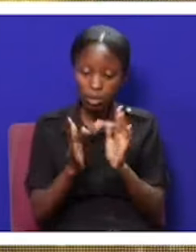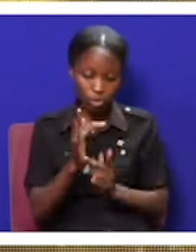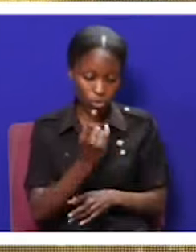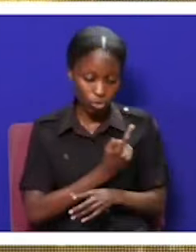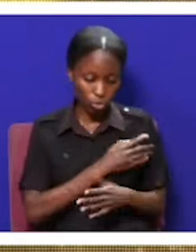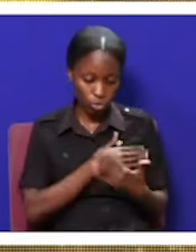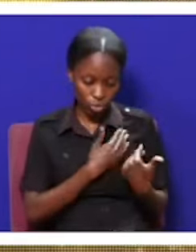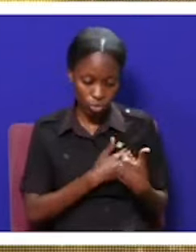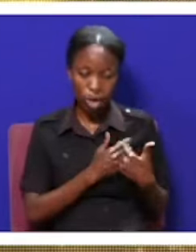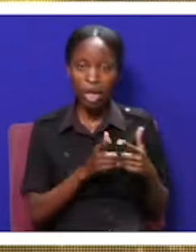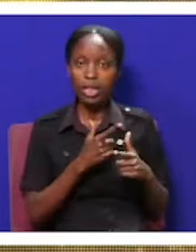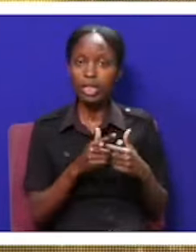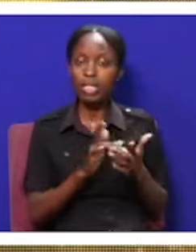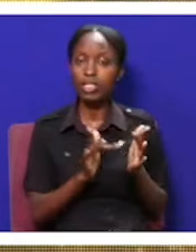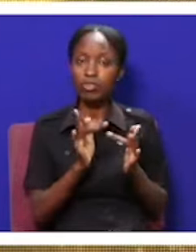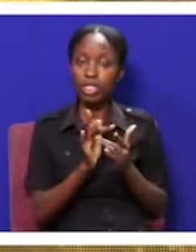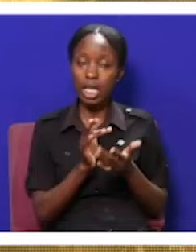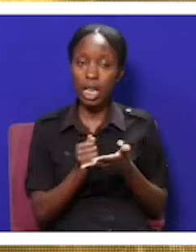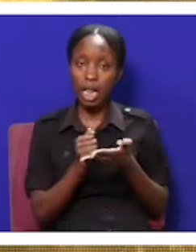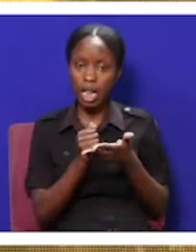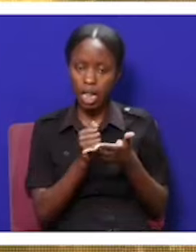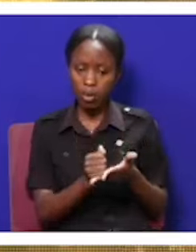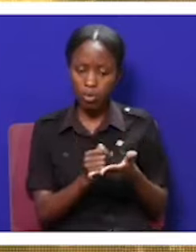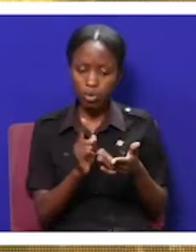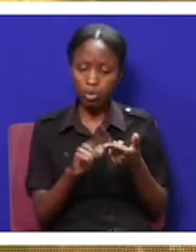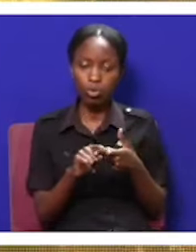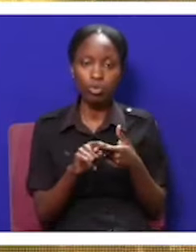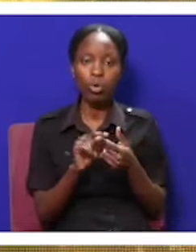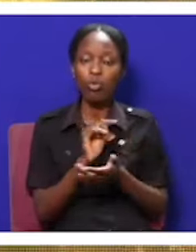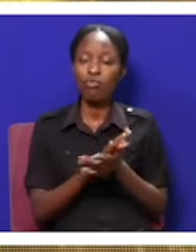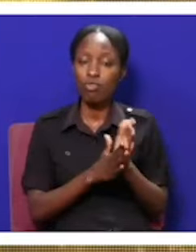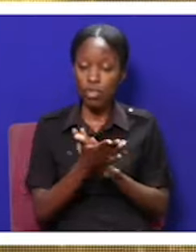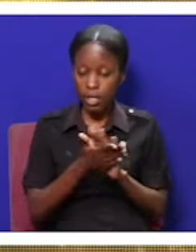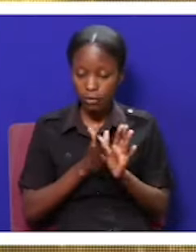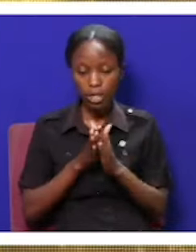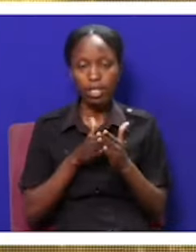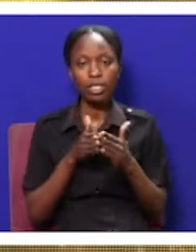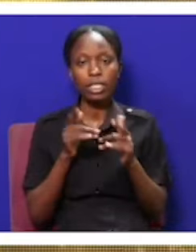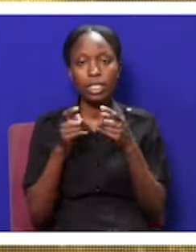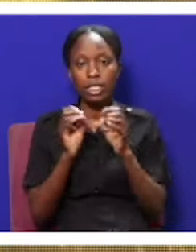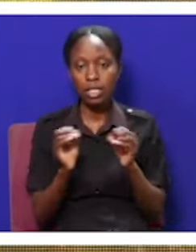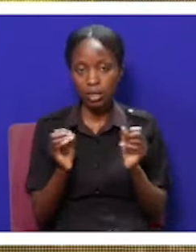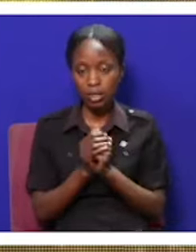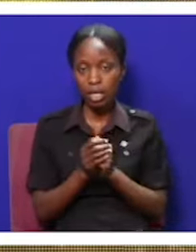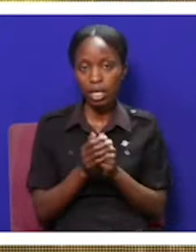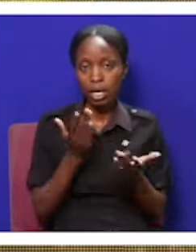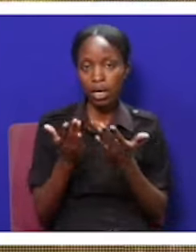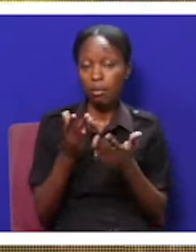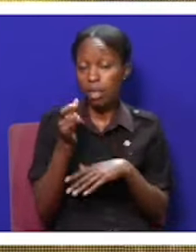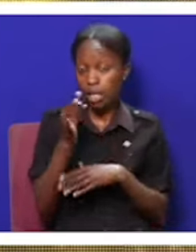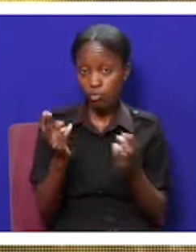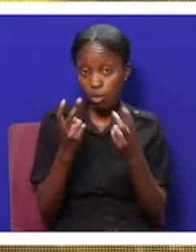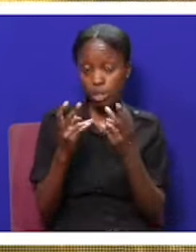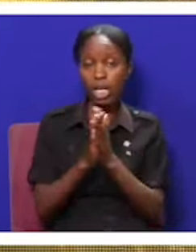equation changes, because then he gives us the ability to forgive. So could you be there and you're saying you haven't received